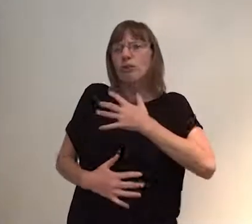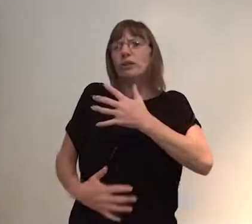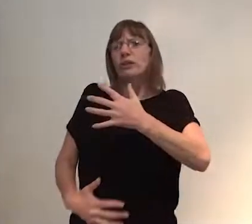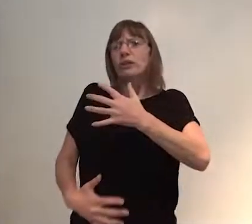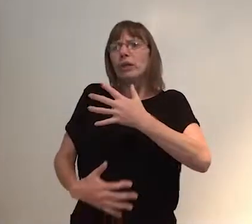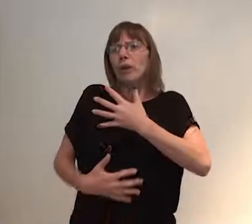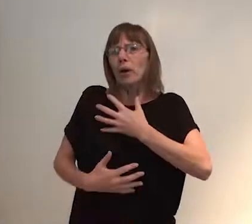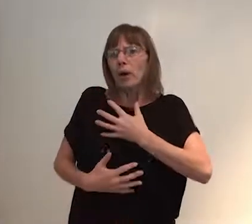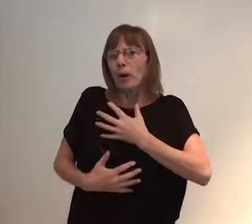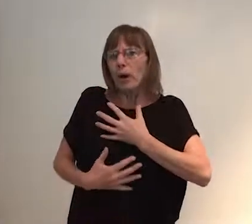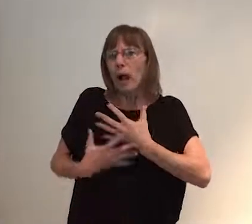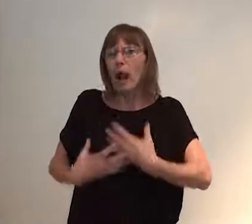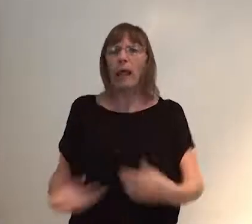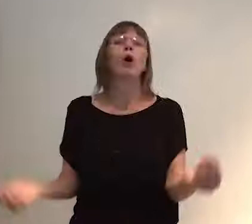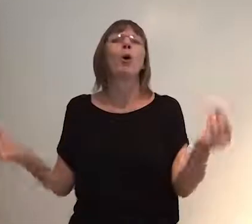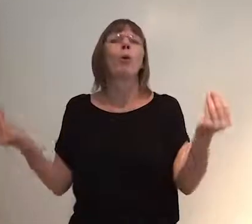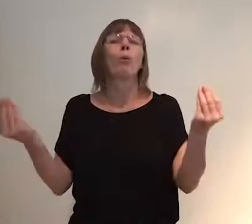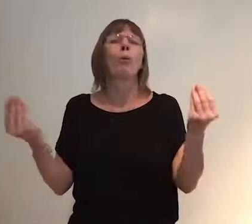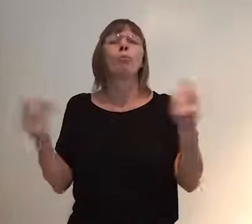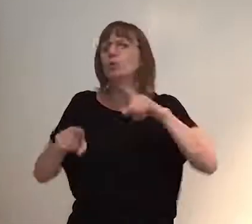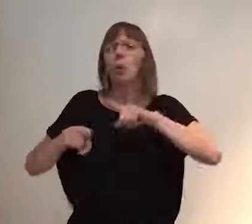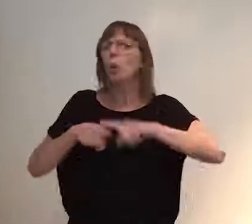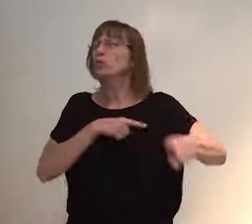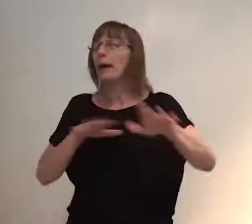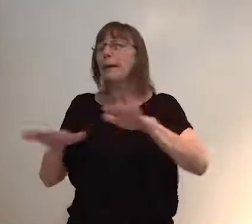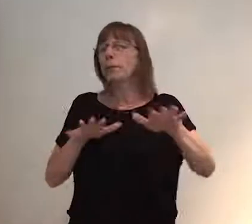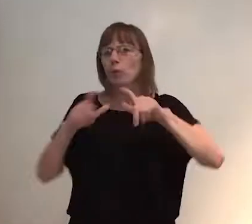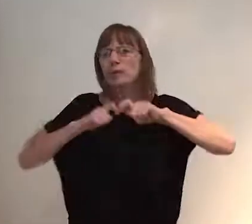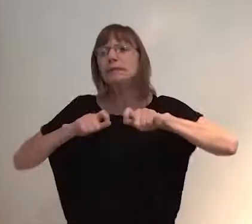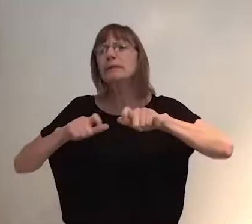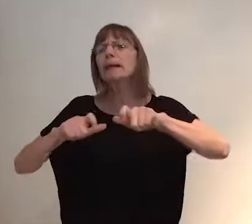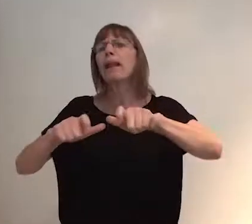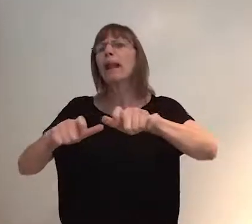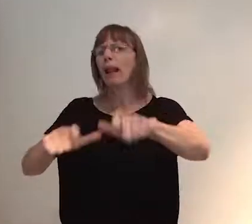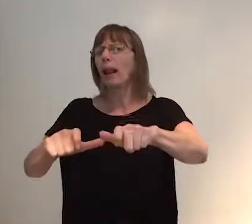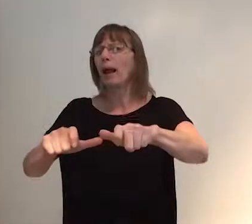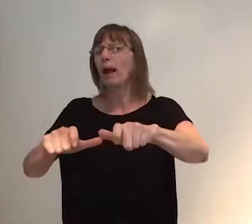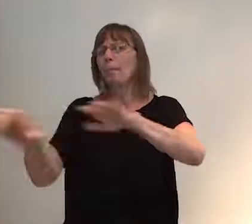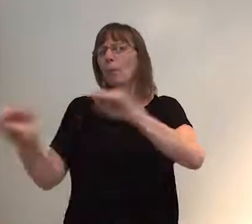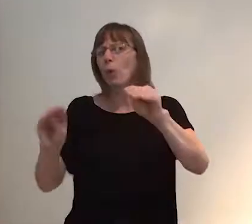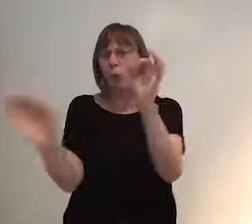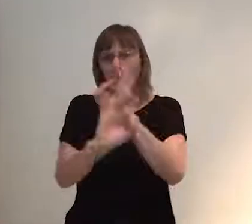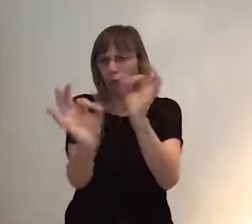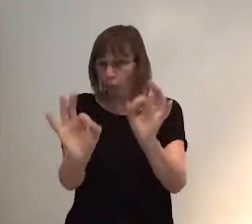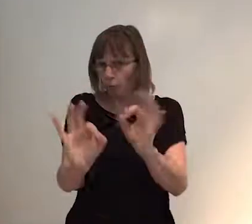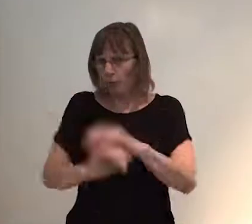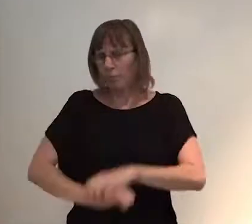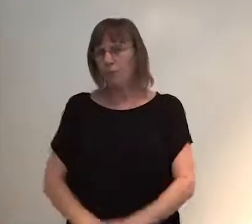just breathe out and let that go. Staying nice and still.